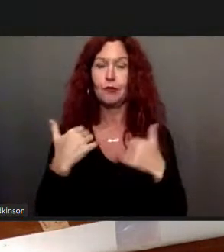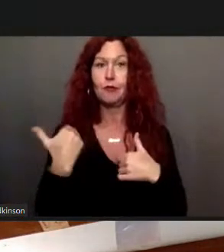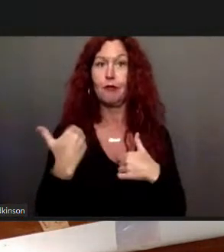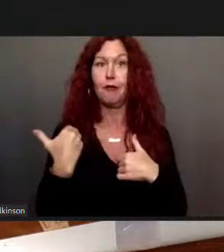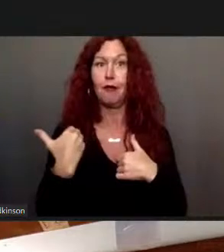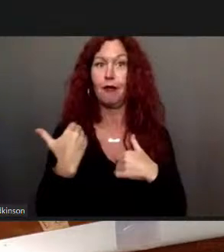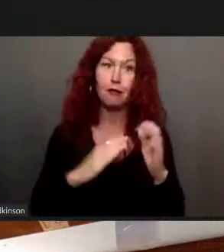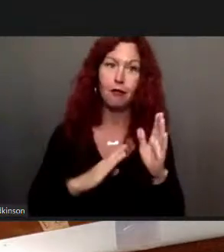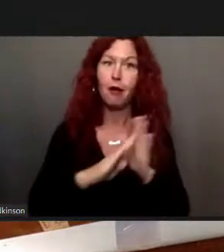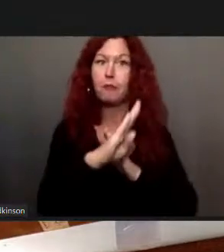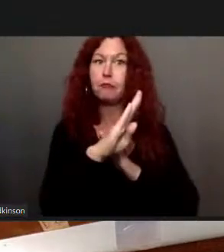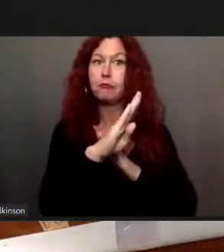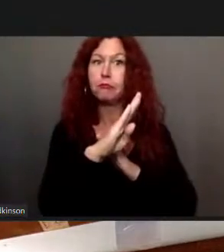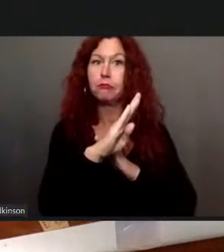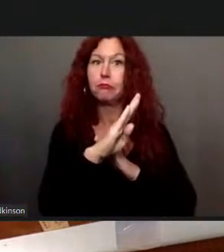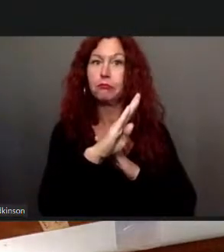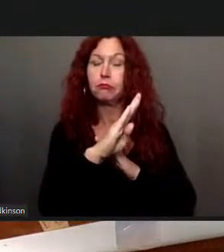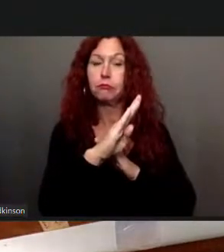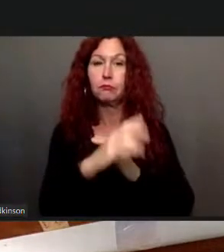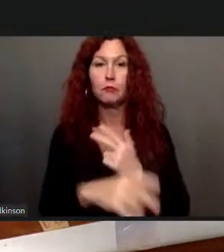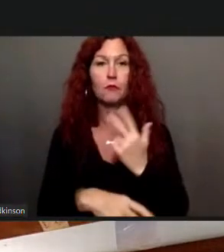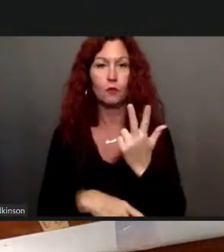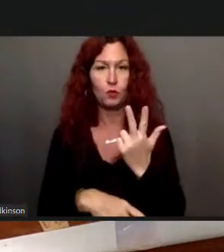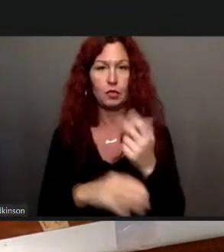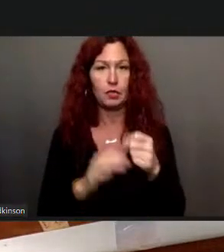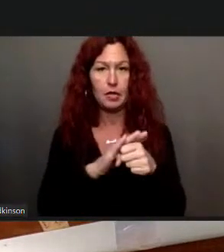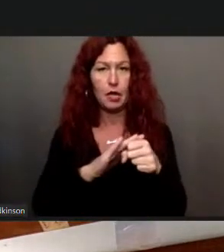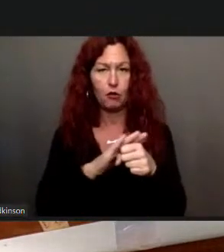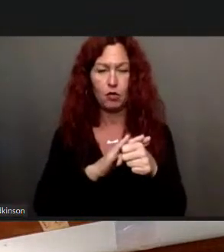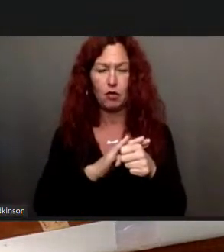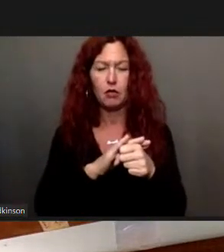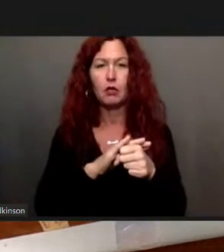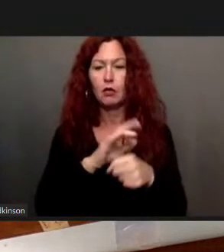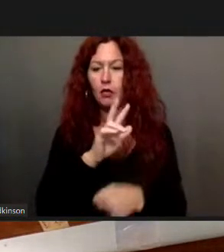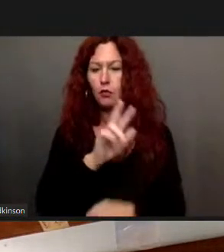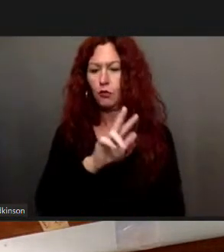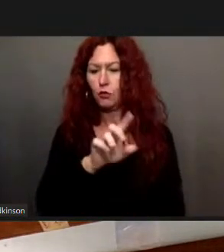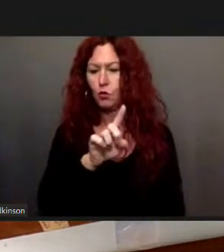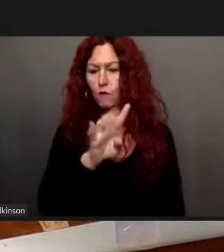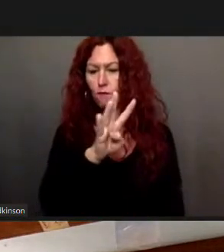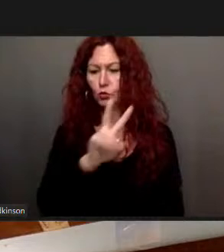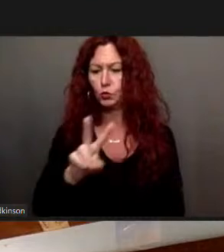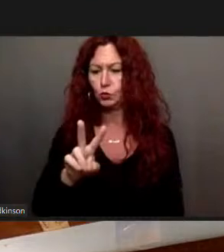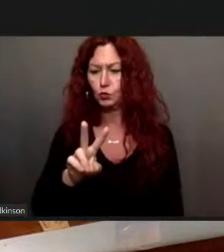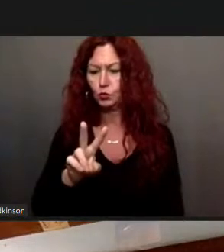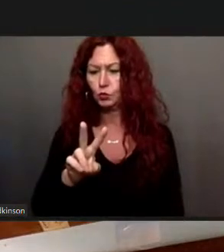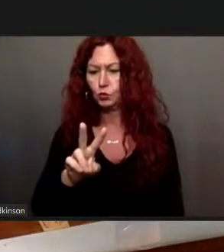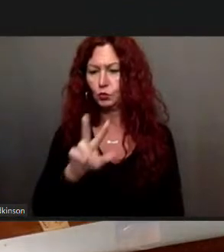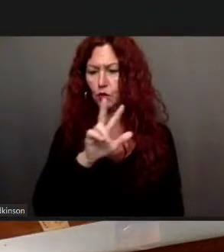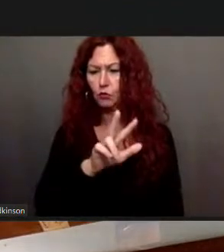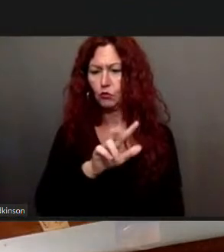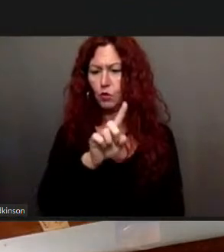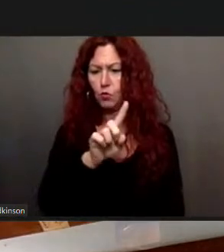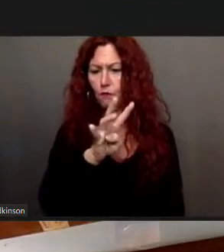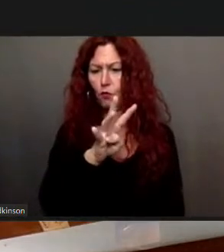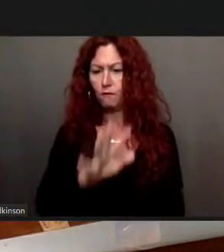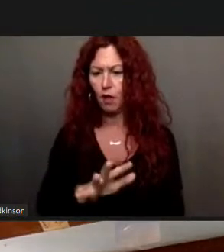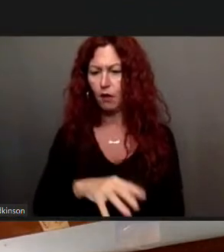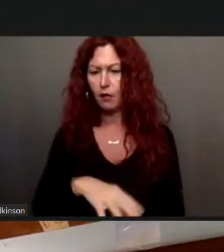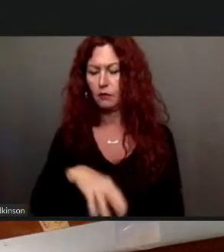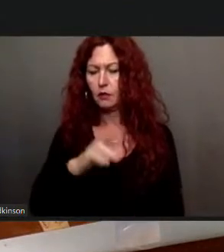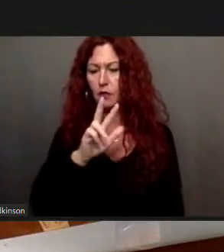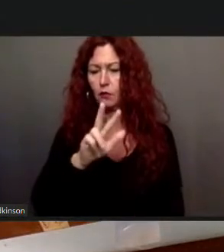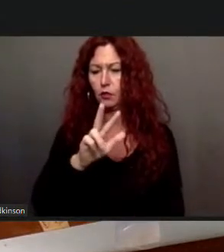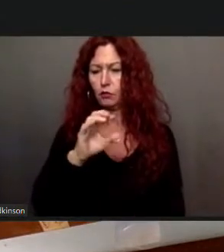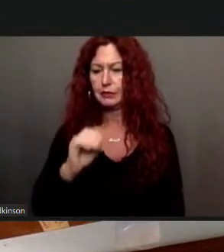in three different zip codes. I think it's 33142, 33125, and 33030 down